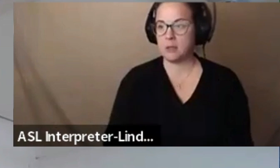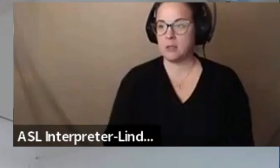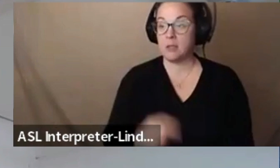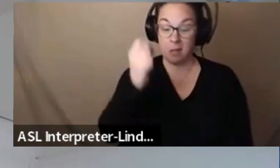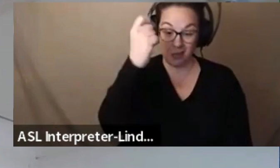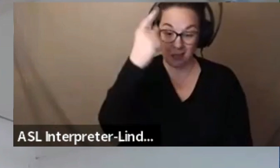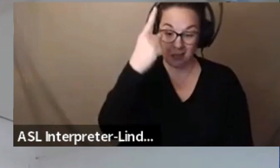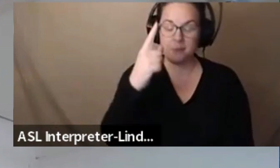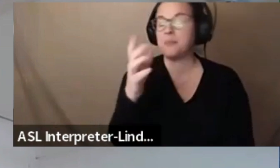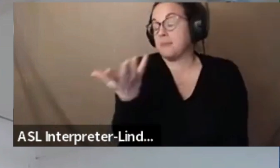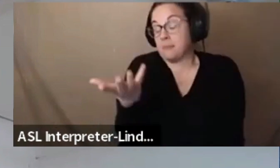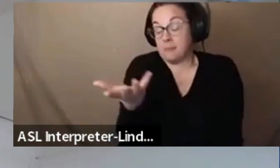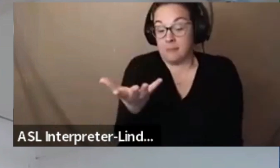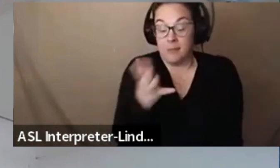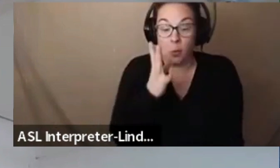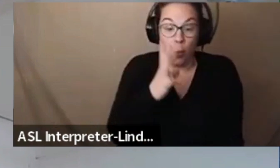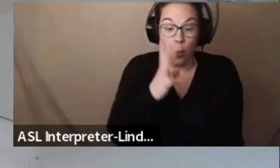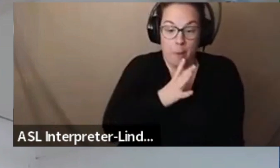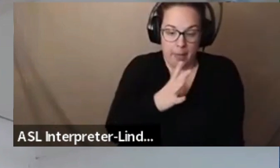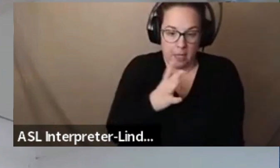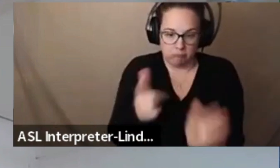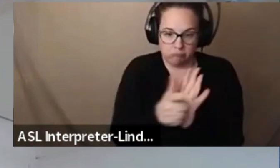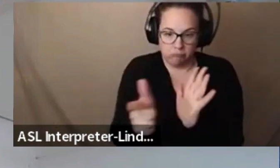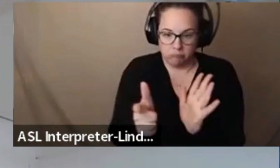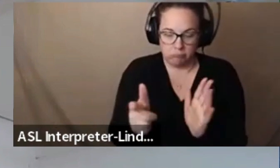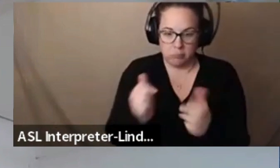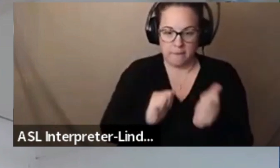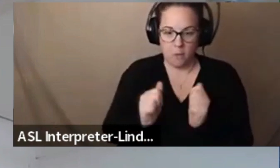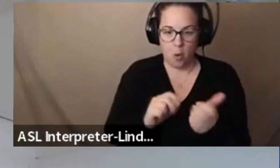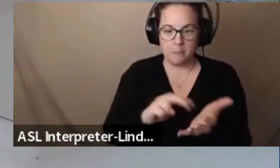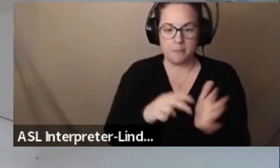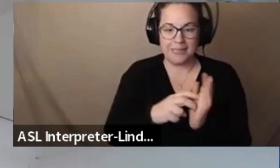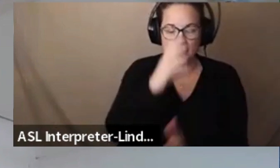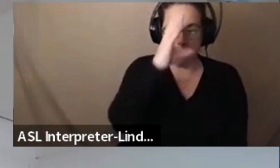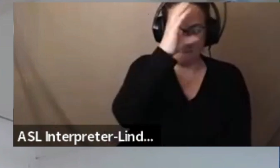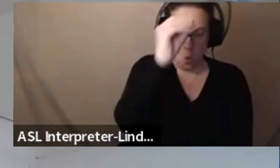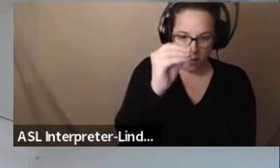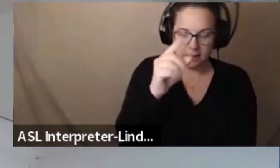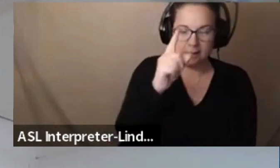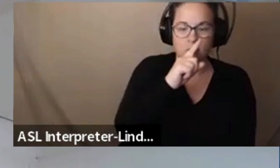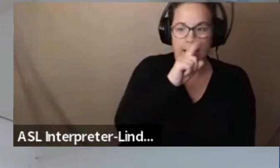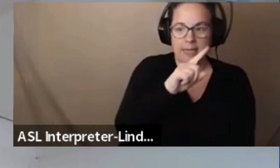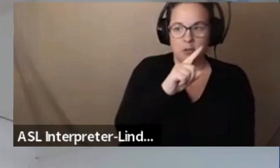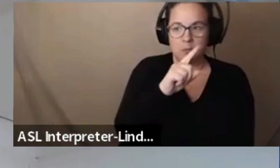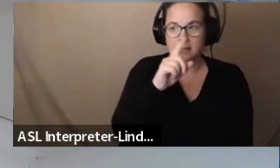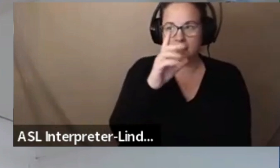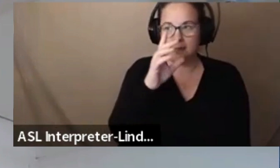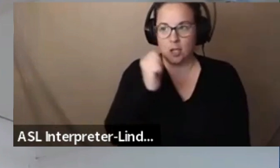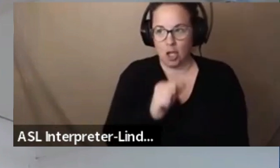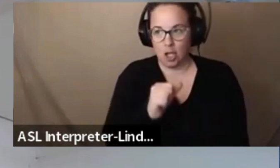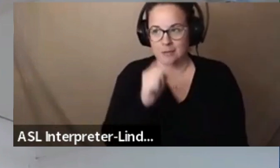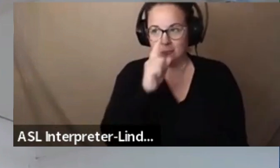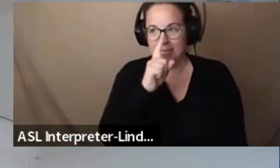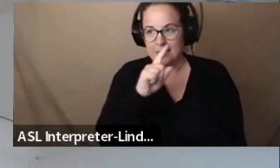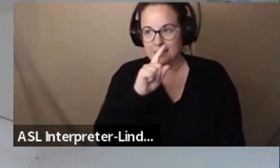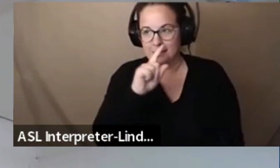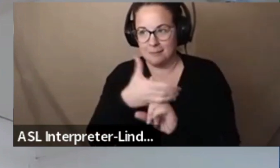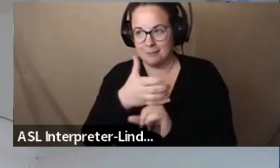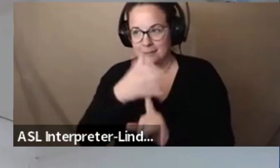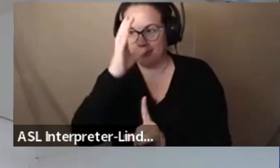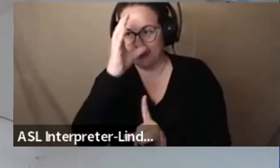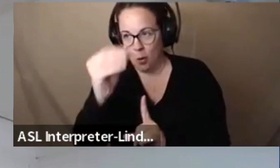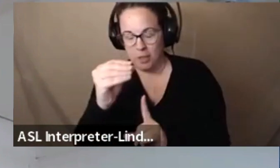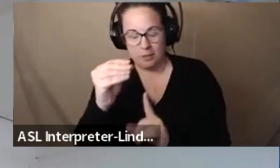to perform on stage, so we're talking about boys on stage pretending to be girls, pretending to be boys, pretending to be girls. I mean, the layers were so